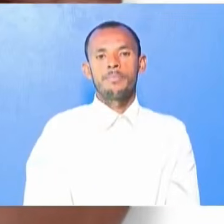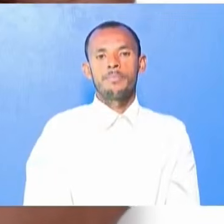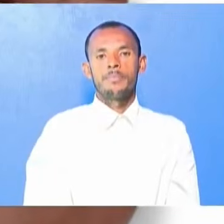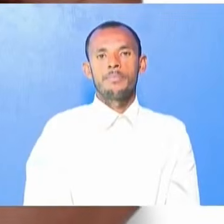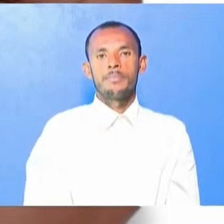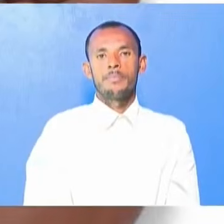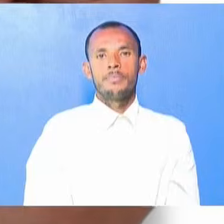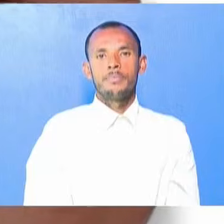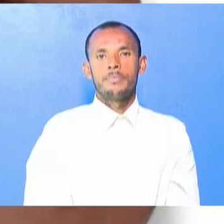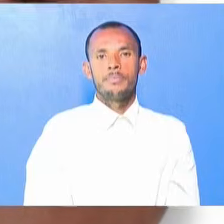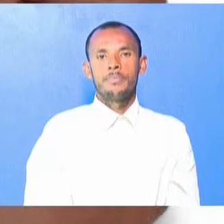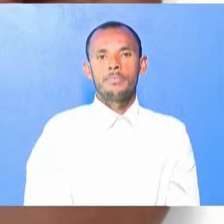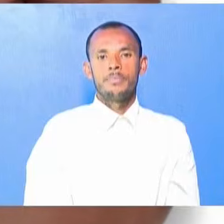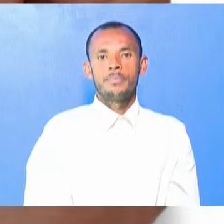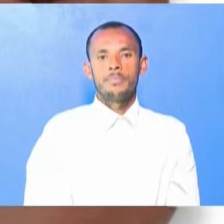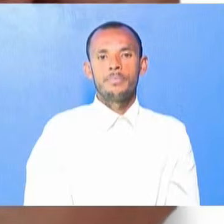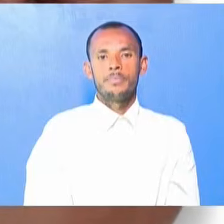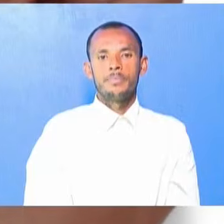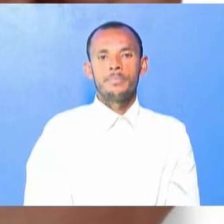number.